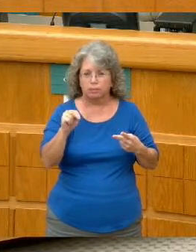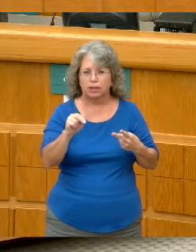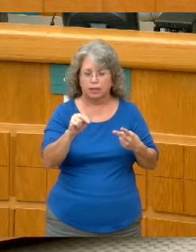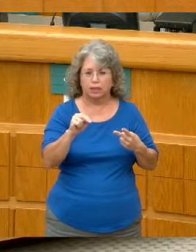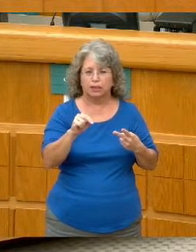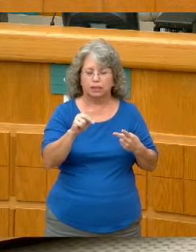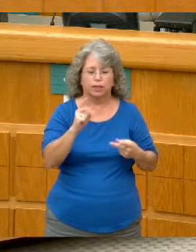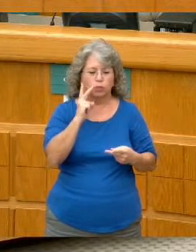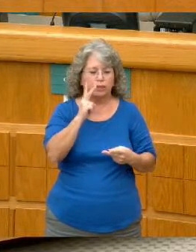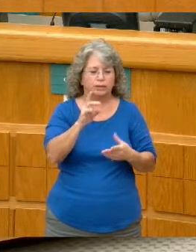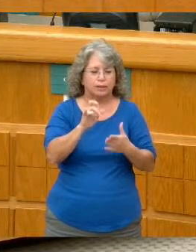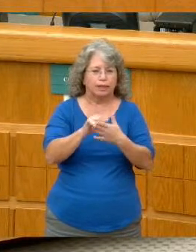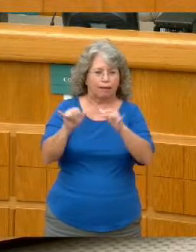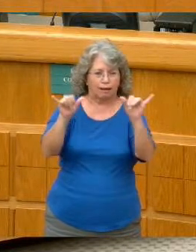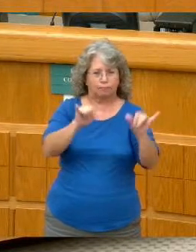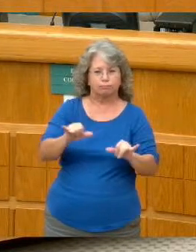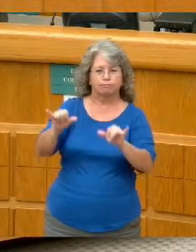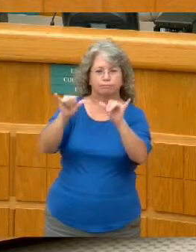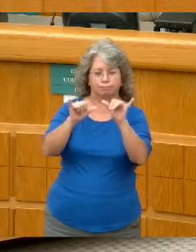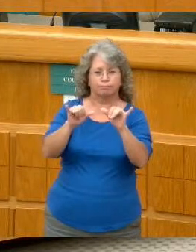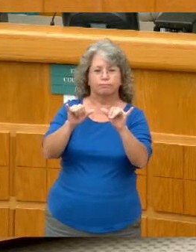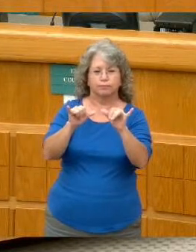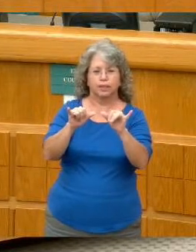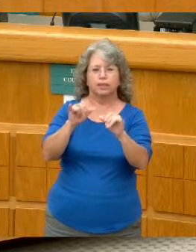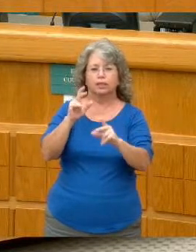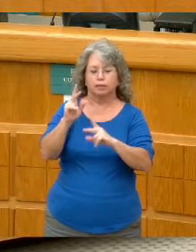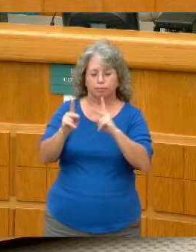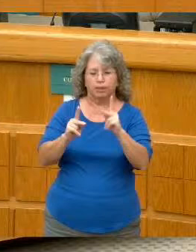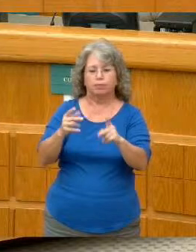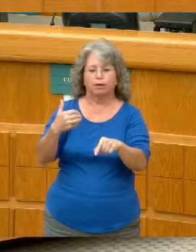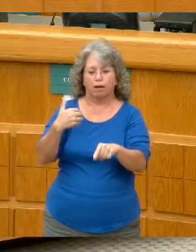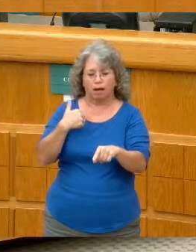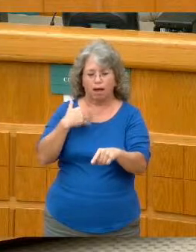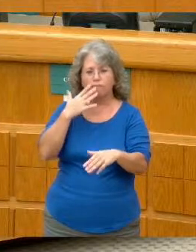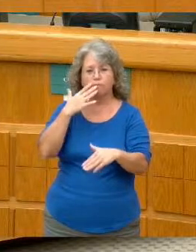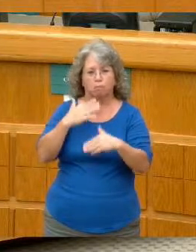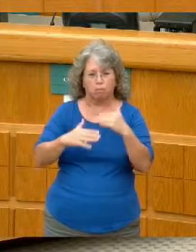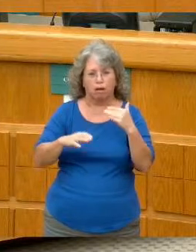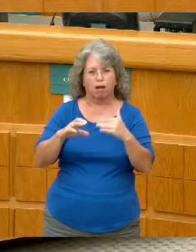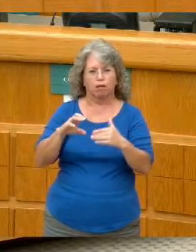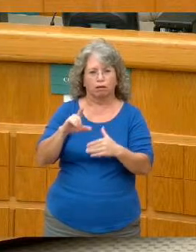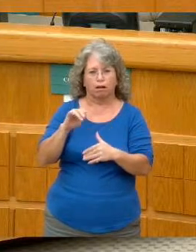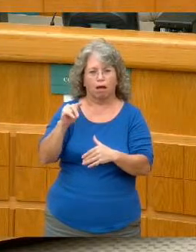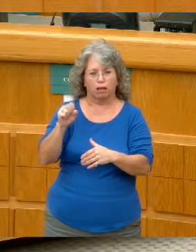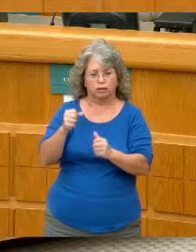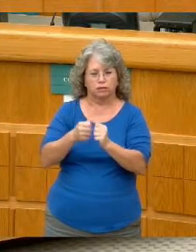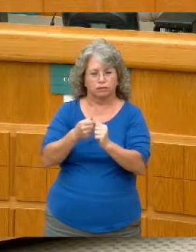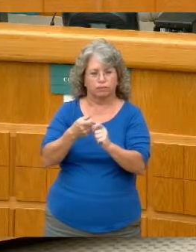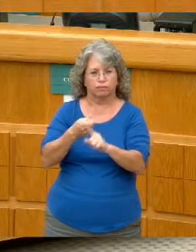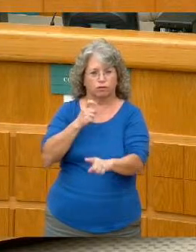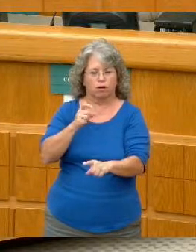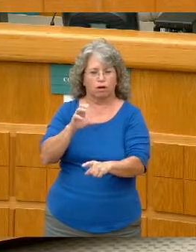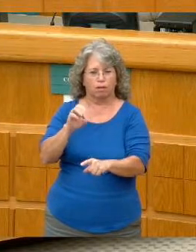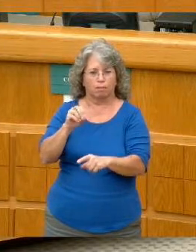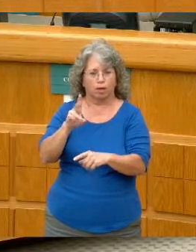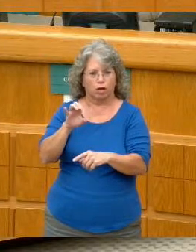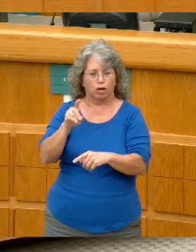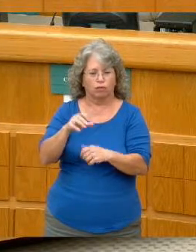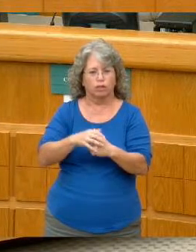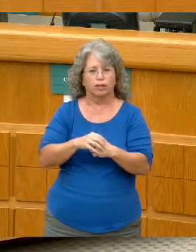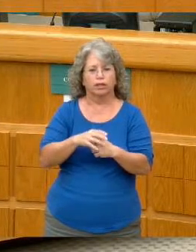common. Without having respiratory issues, people come with blood clots. They get dead